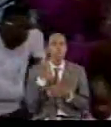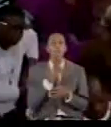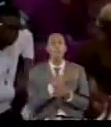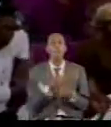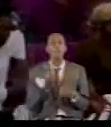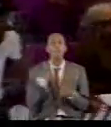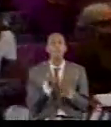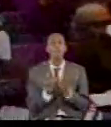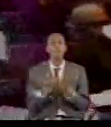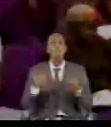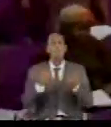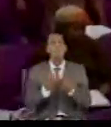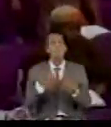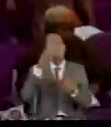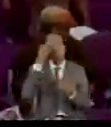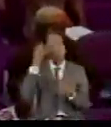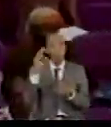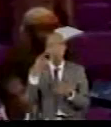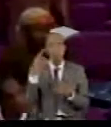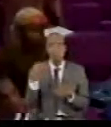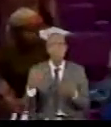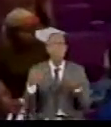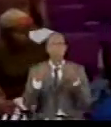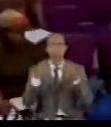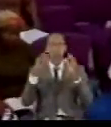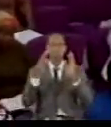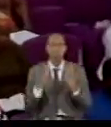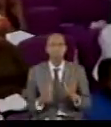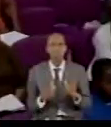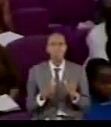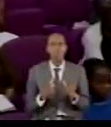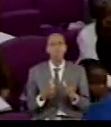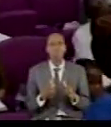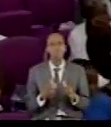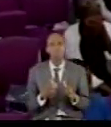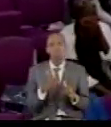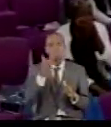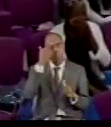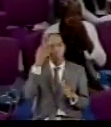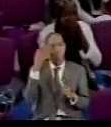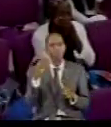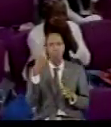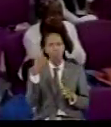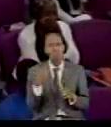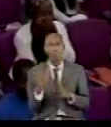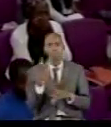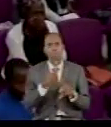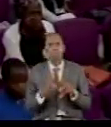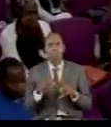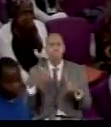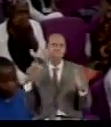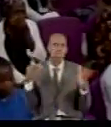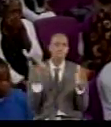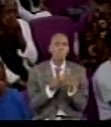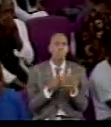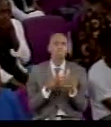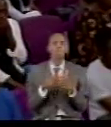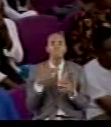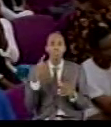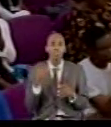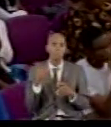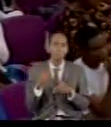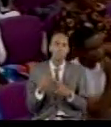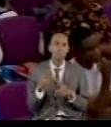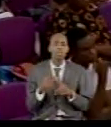because of the opposition and because of the contradiction of those people,